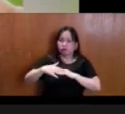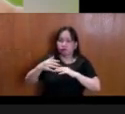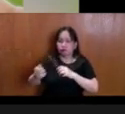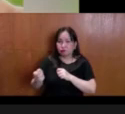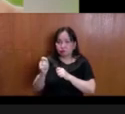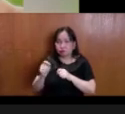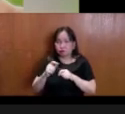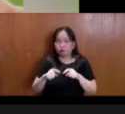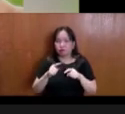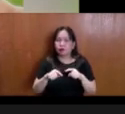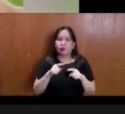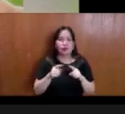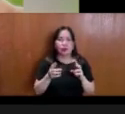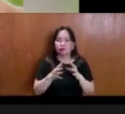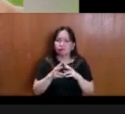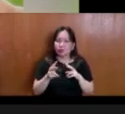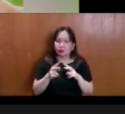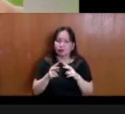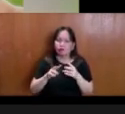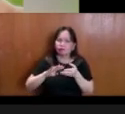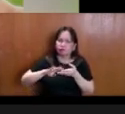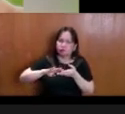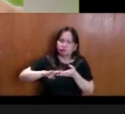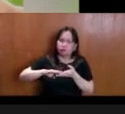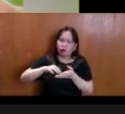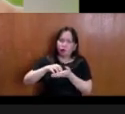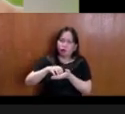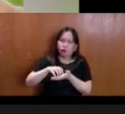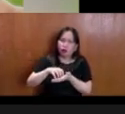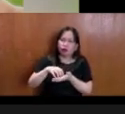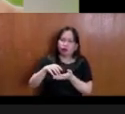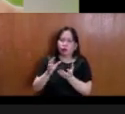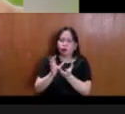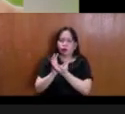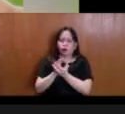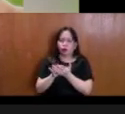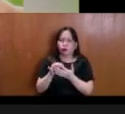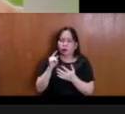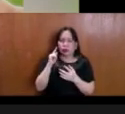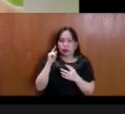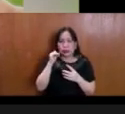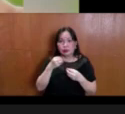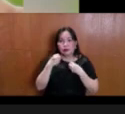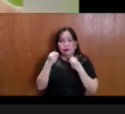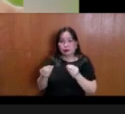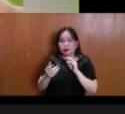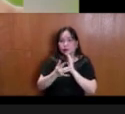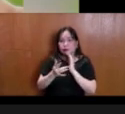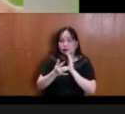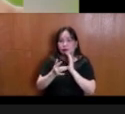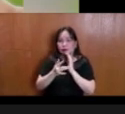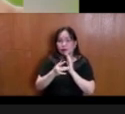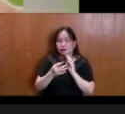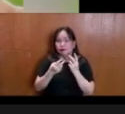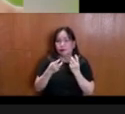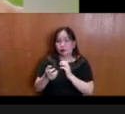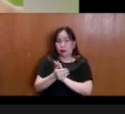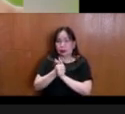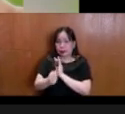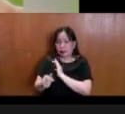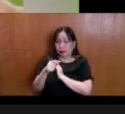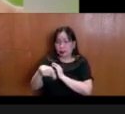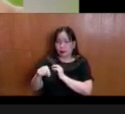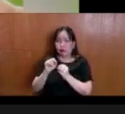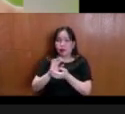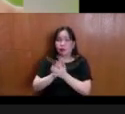very vulnerable communities. So if we can find a way for digital transformation to enable them to become